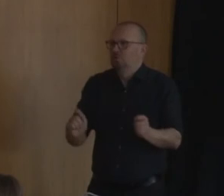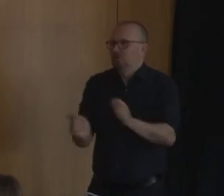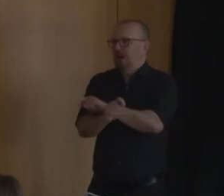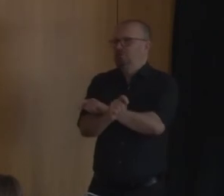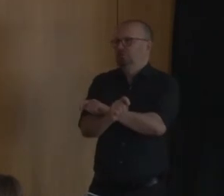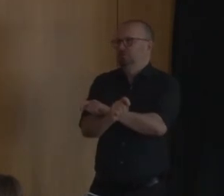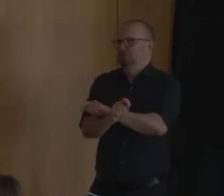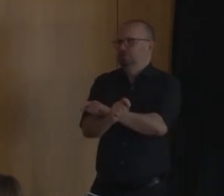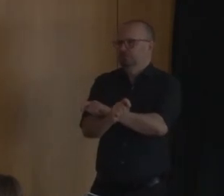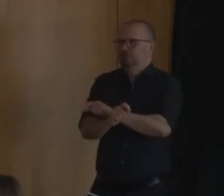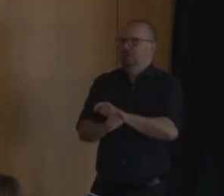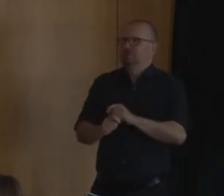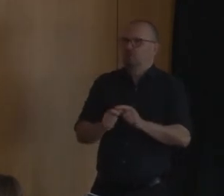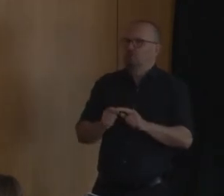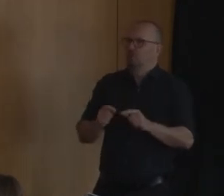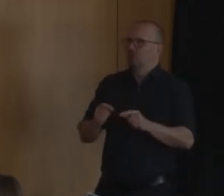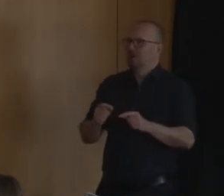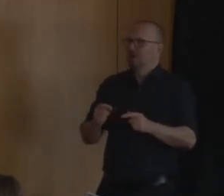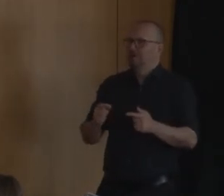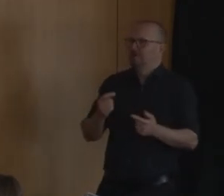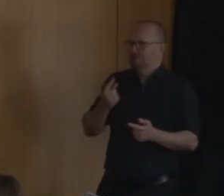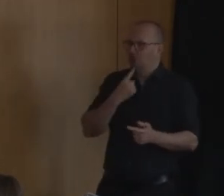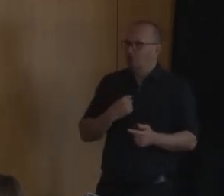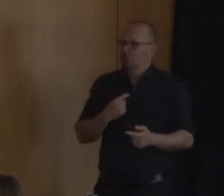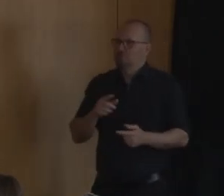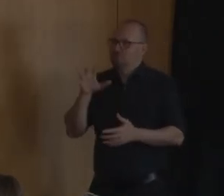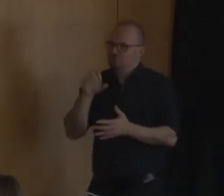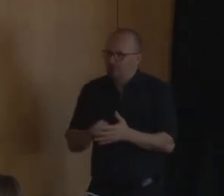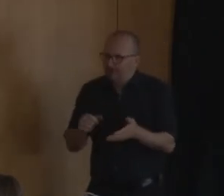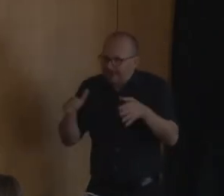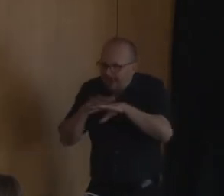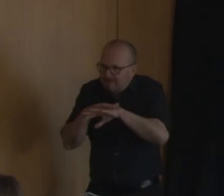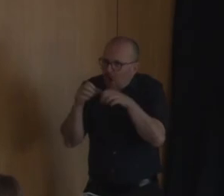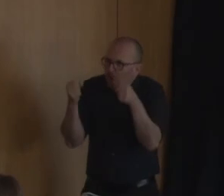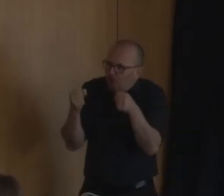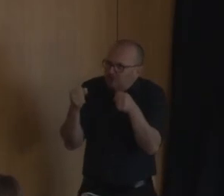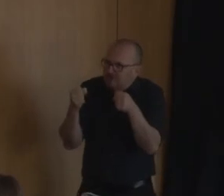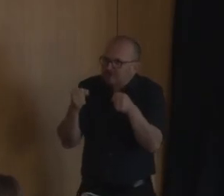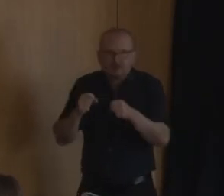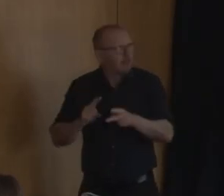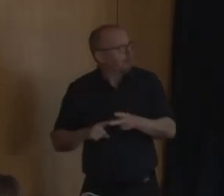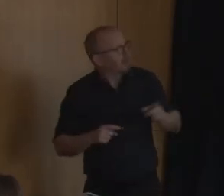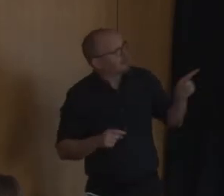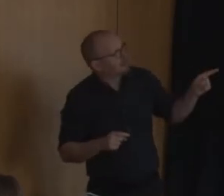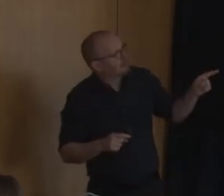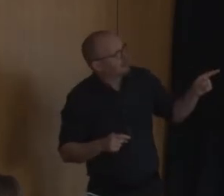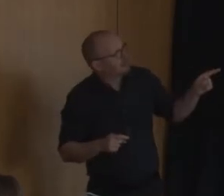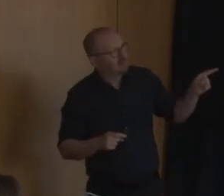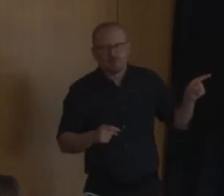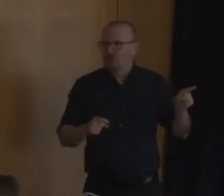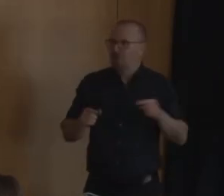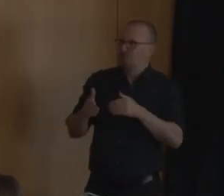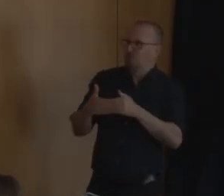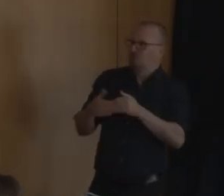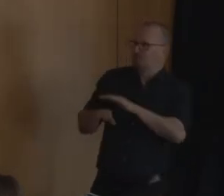So you're invited to drop, cover, hold. And you're taking the lead of your new neighbours who are through that door to your right.